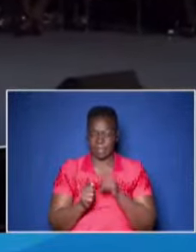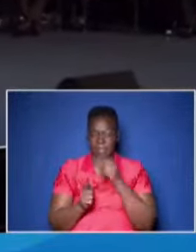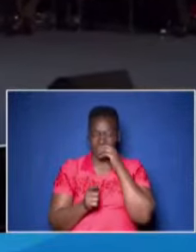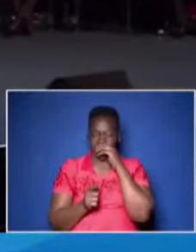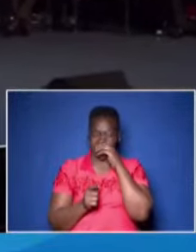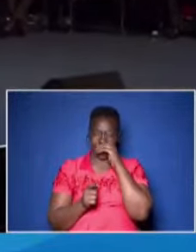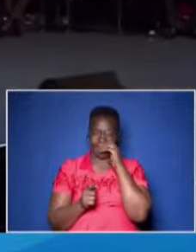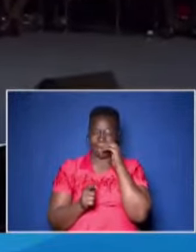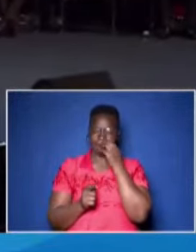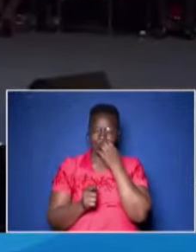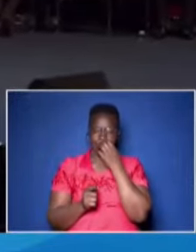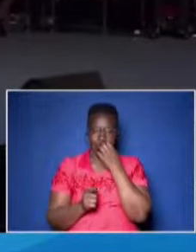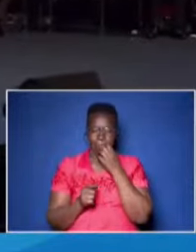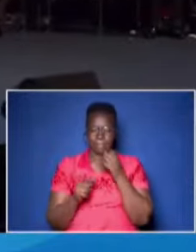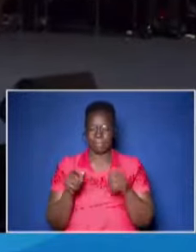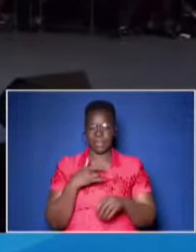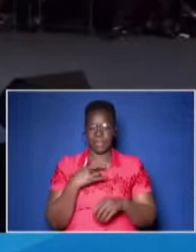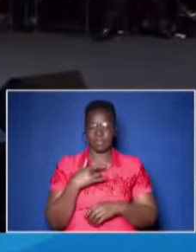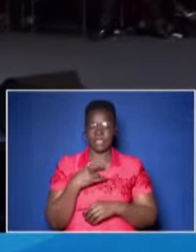tell them how to do